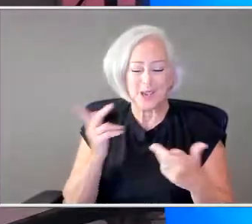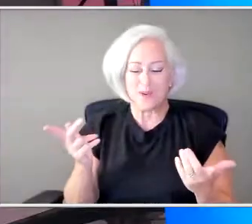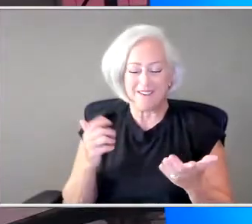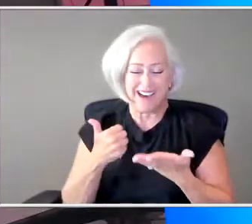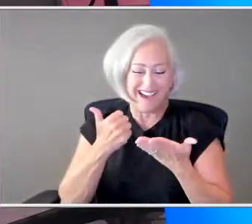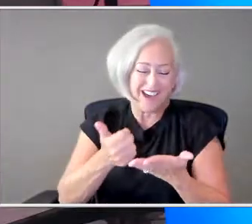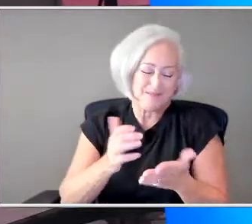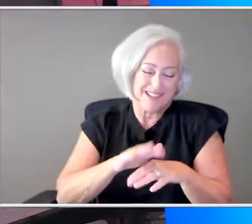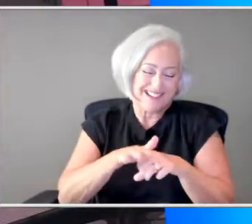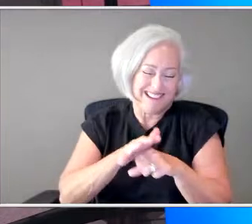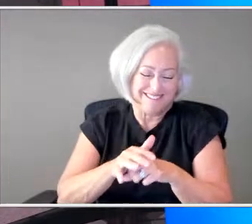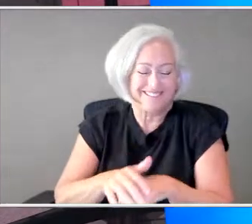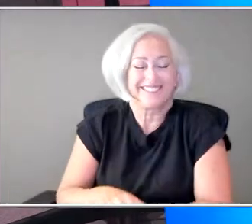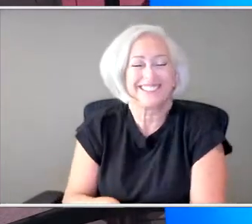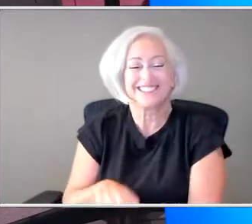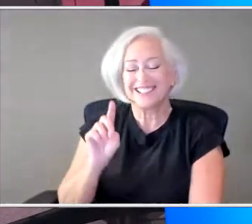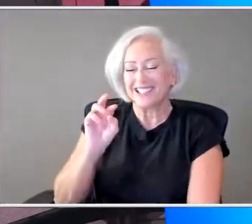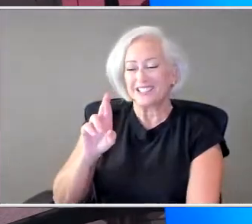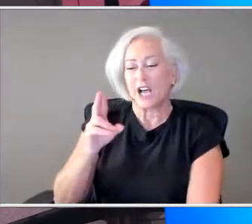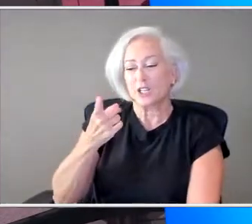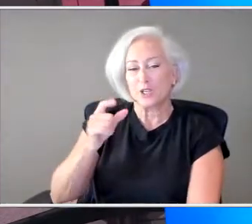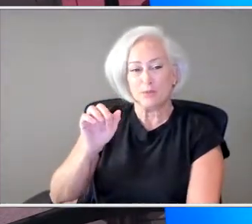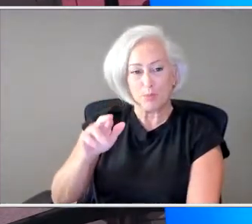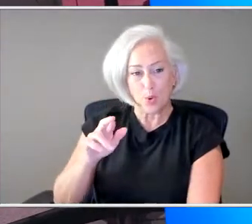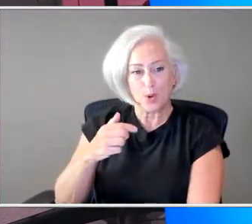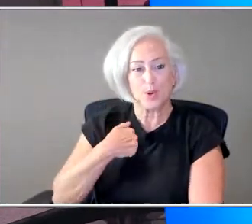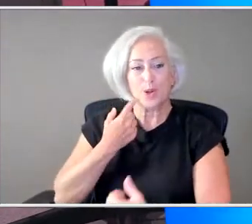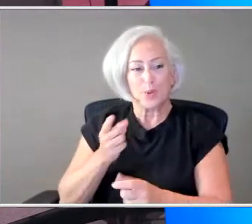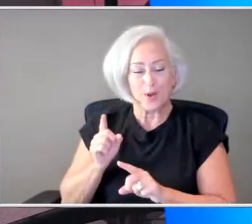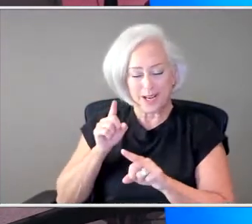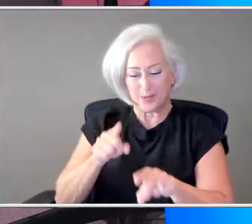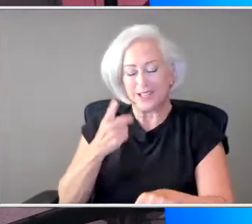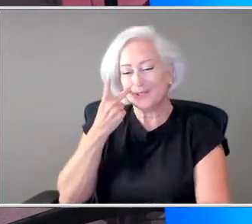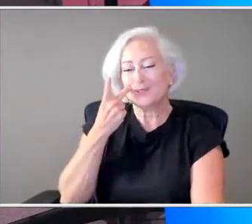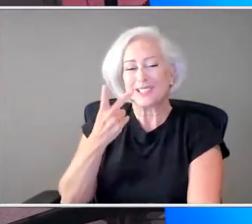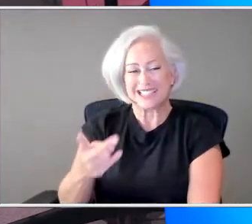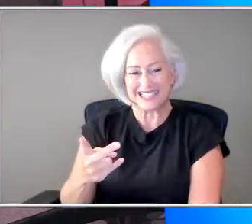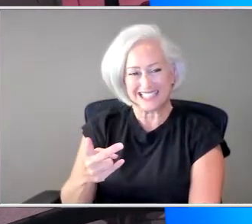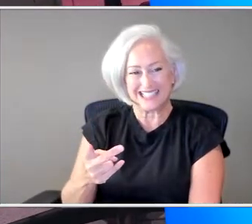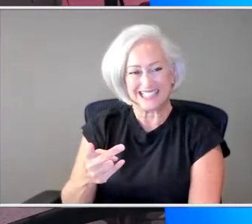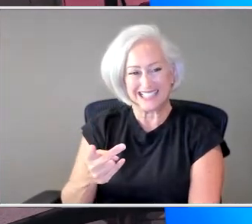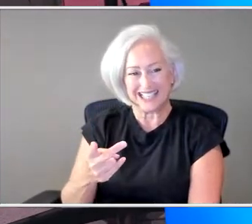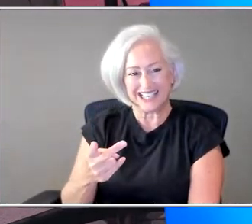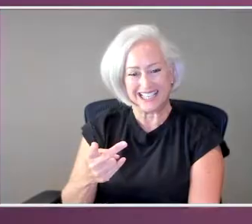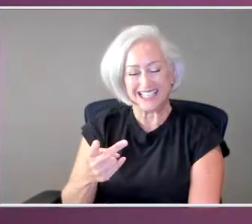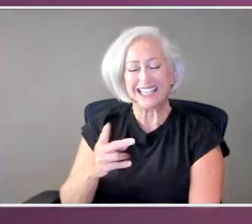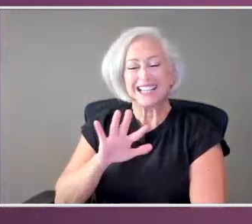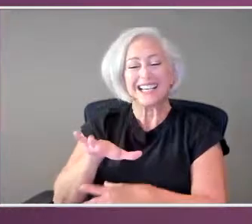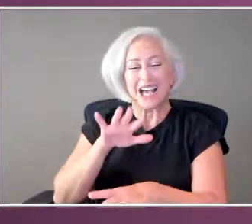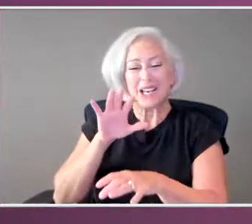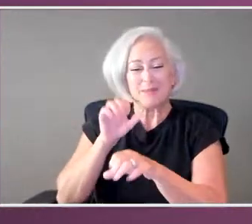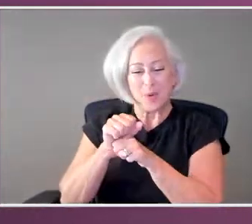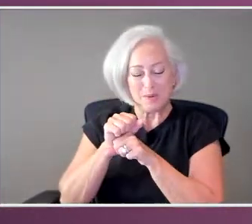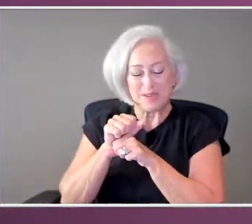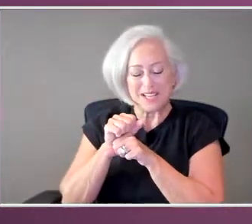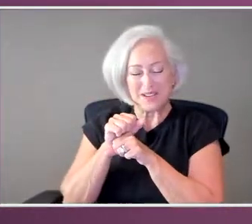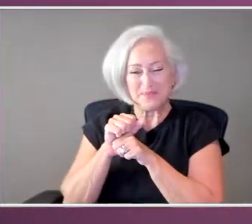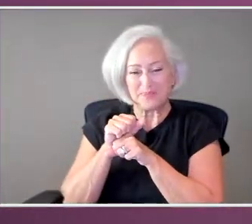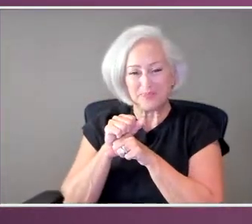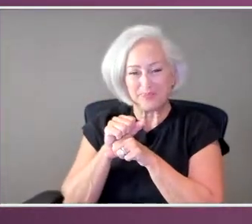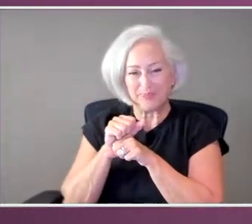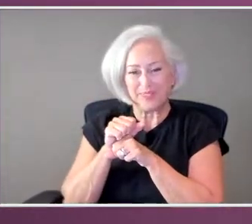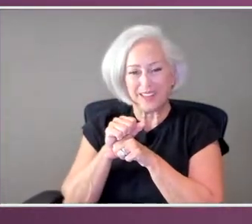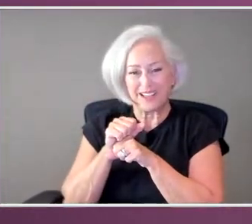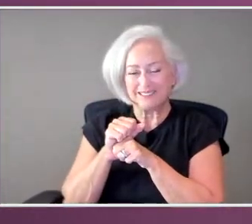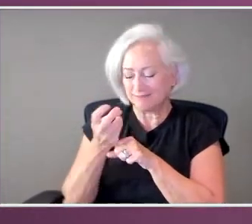Dr. Porter, actually, when I went to visit him for a visit, it was a couple years